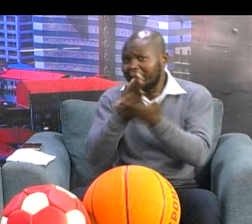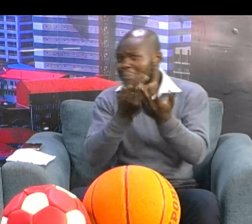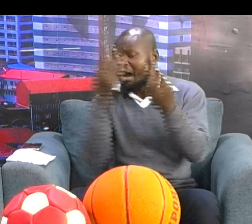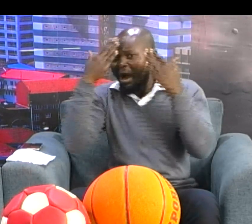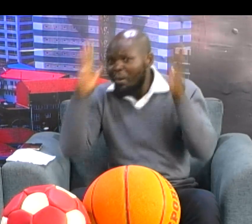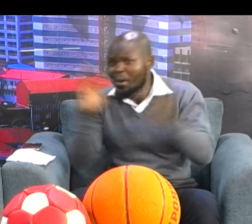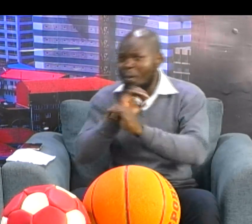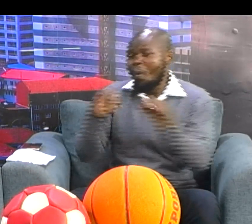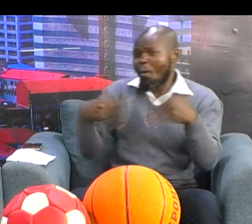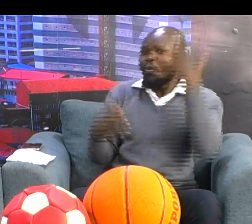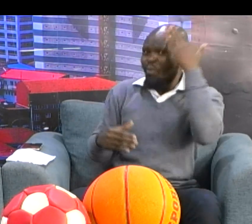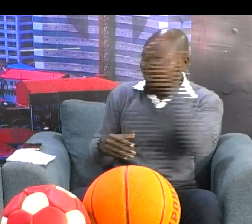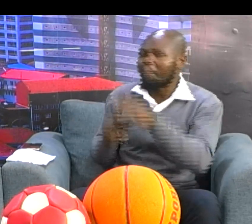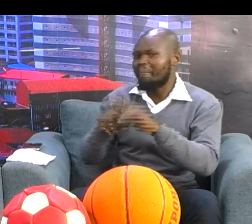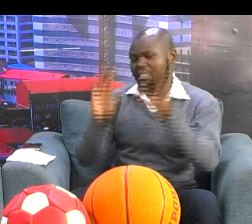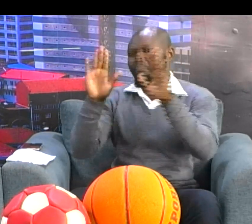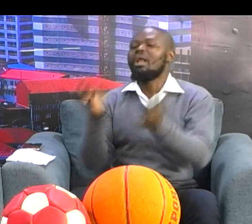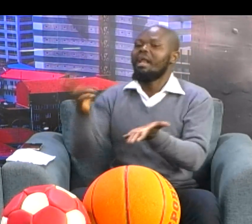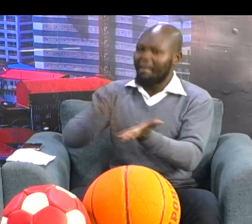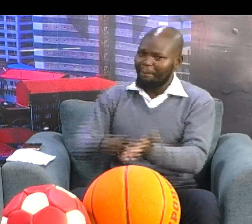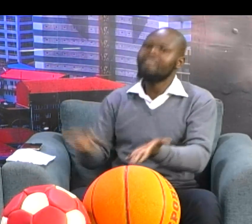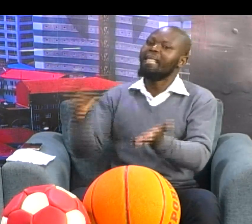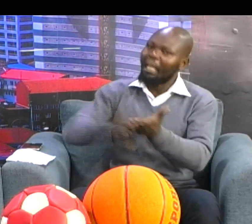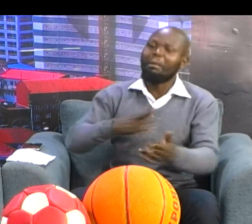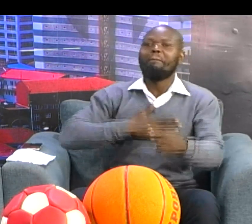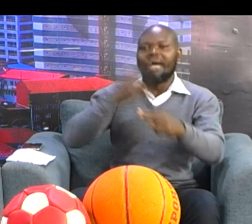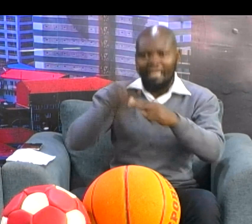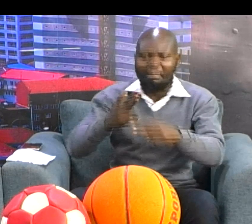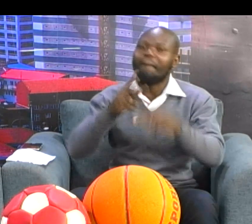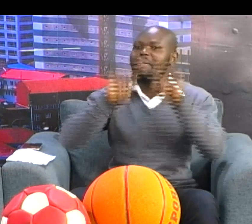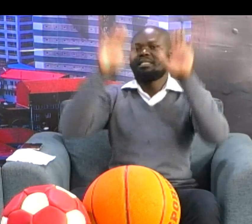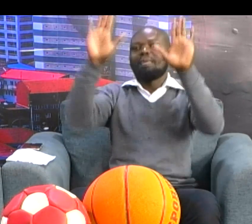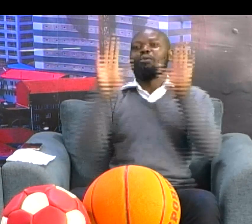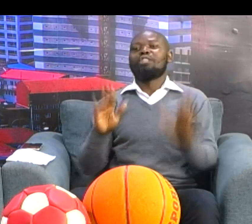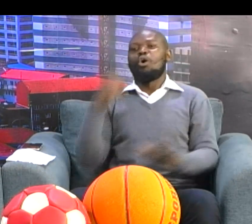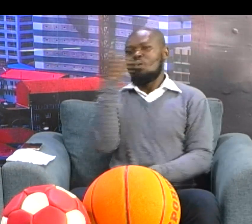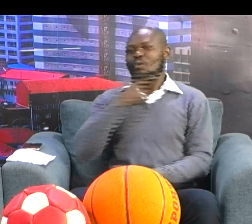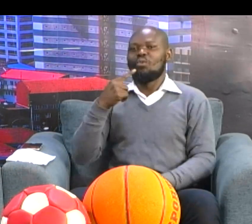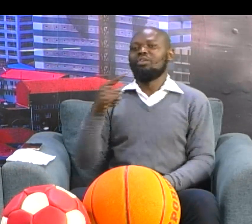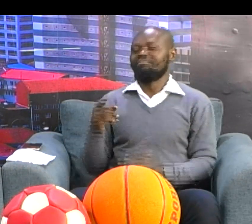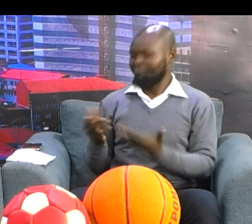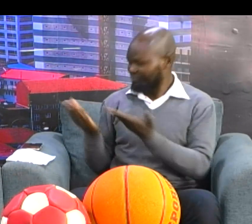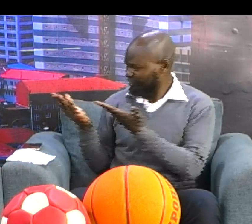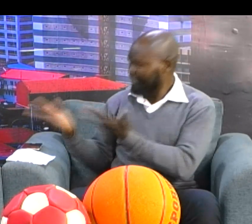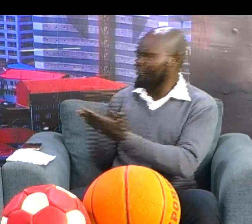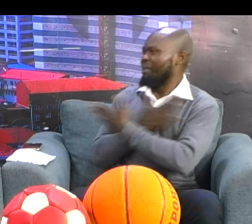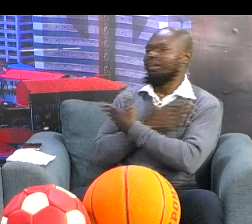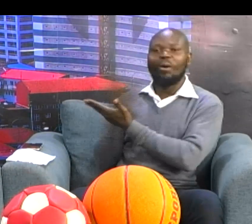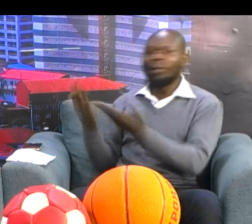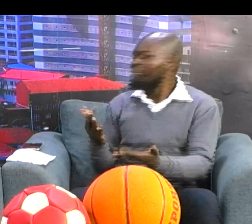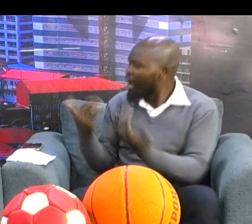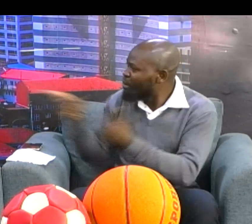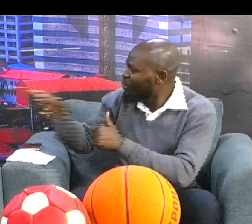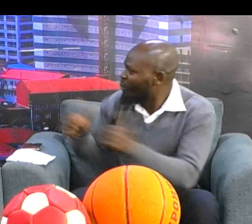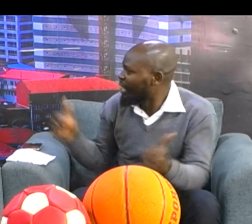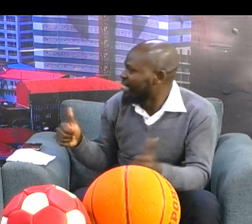discussion. And maybe some of you are joining us for the first time. Let's allow Bill to introduce himself for those who may not know